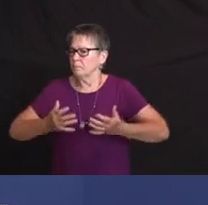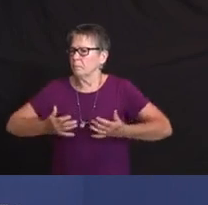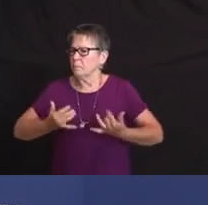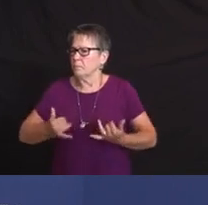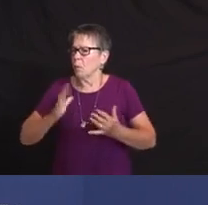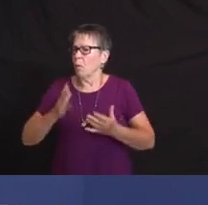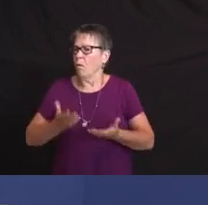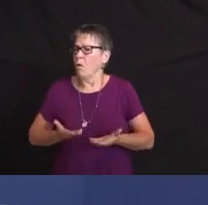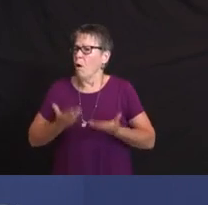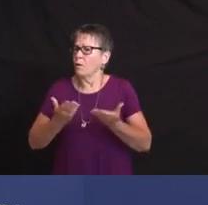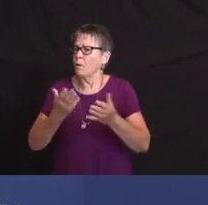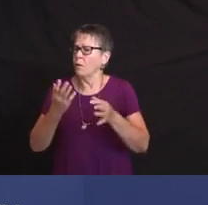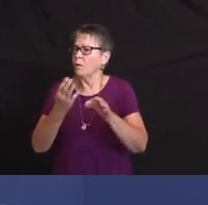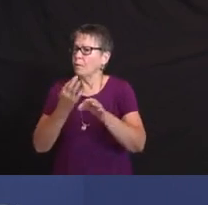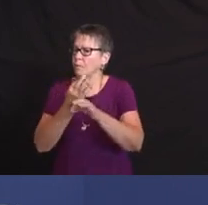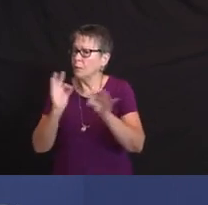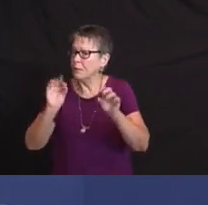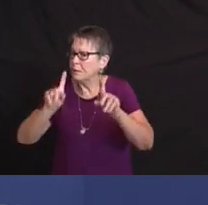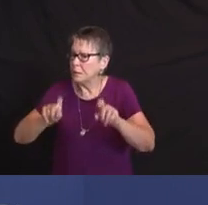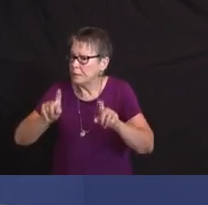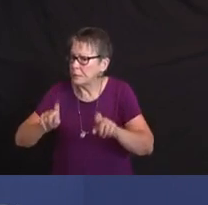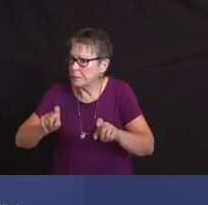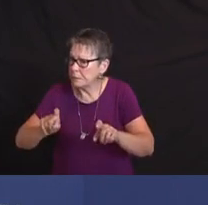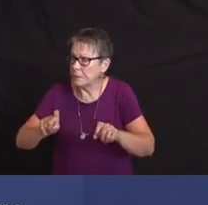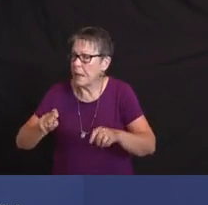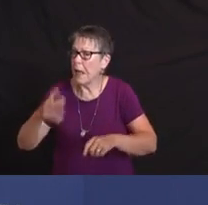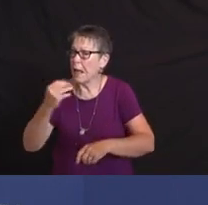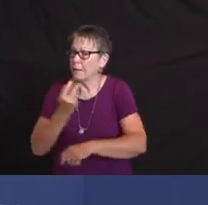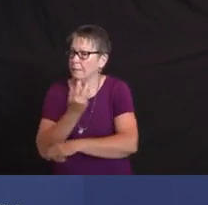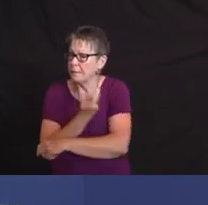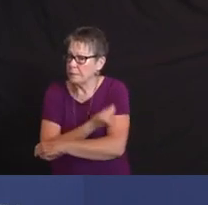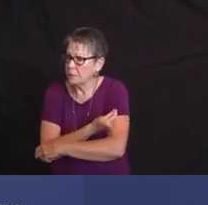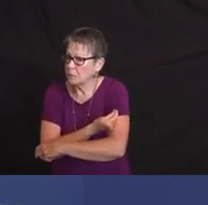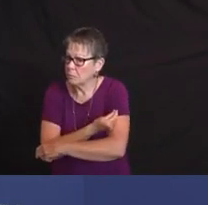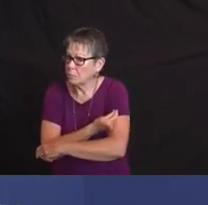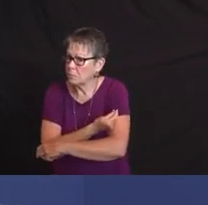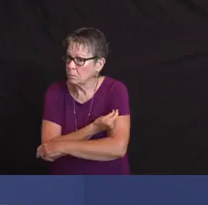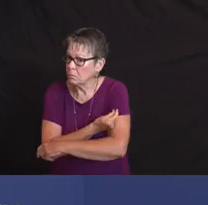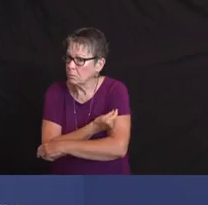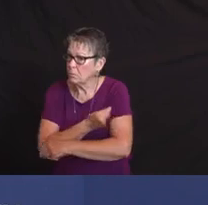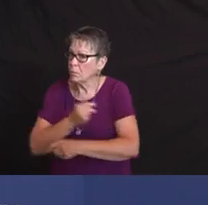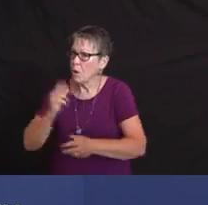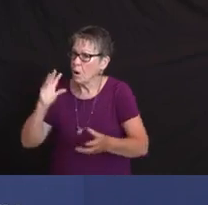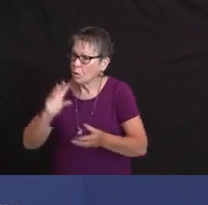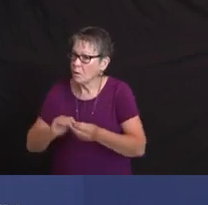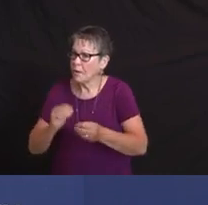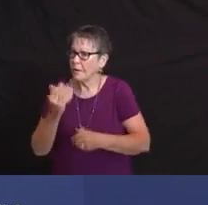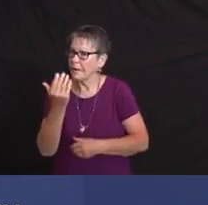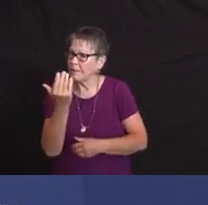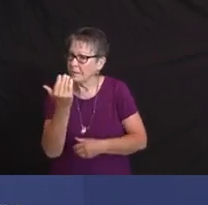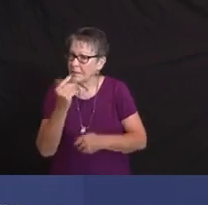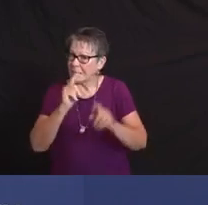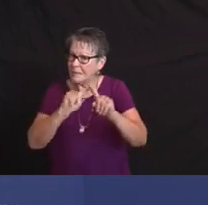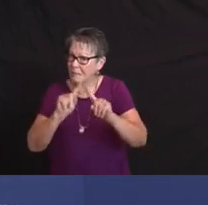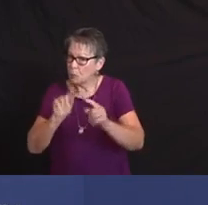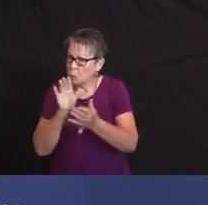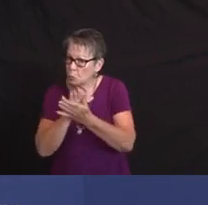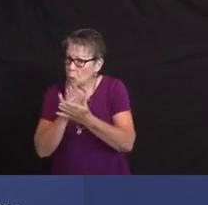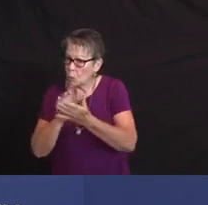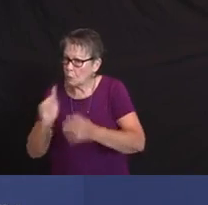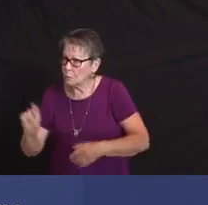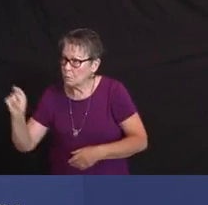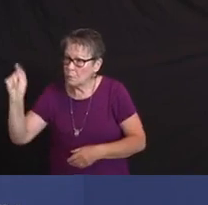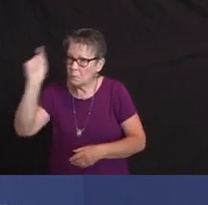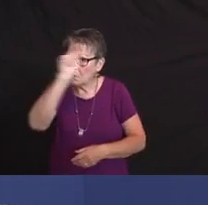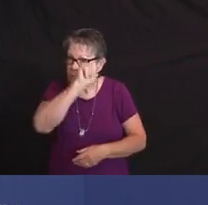testing and vaccination in 15 city schools, ranging from elementary to high school in each city